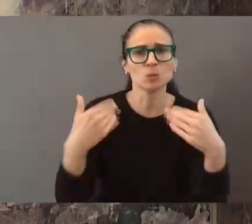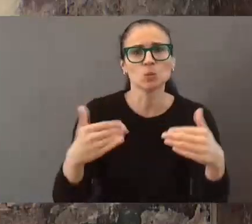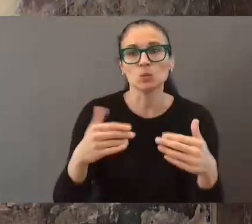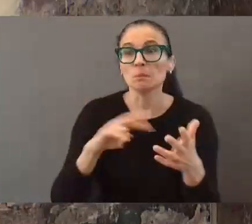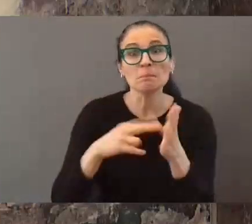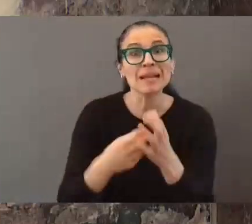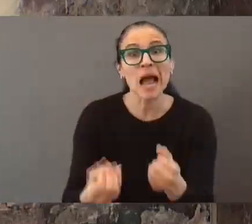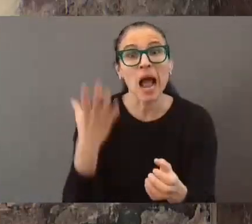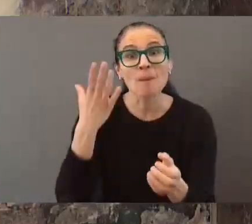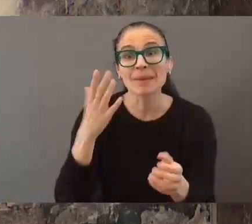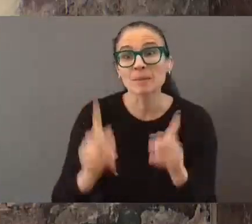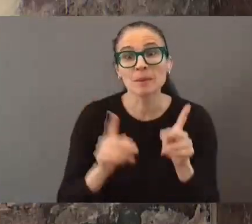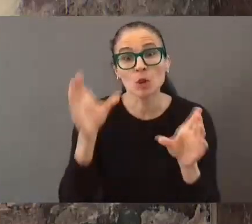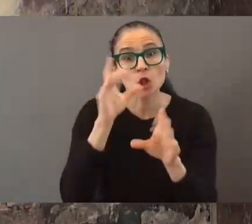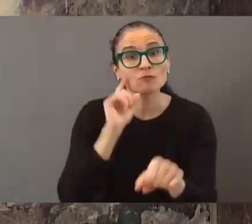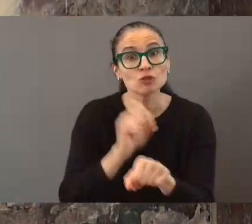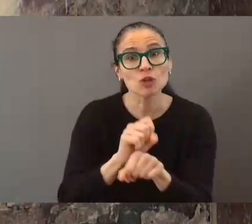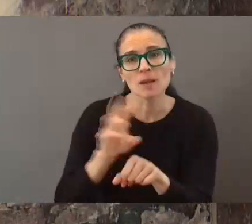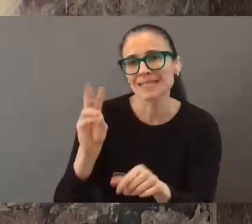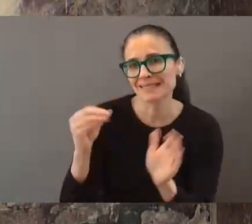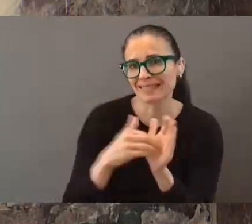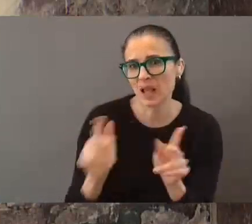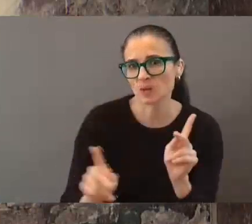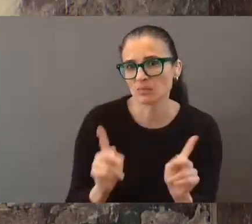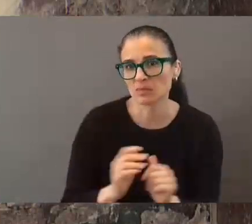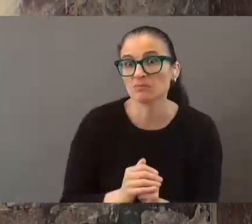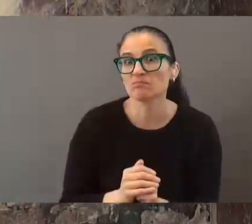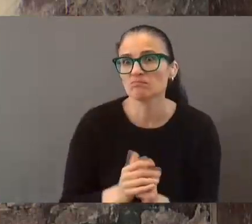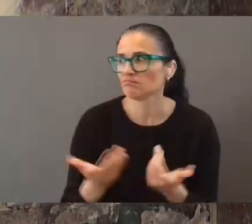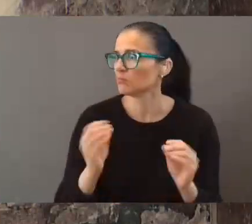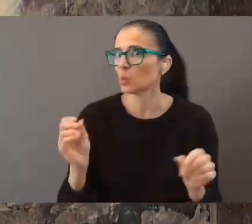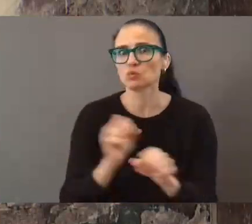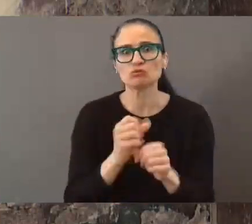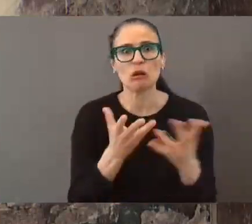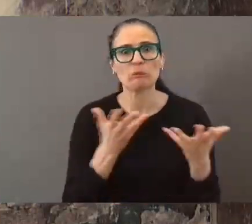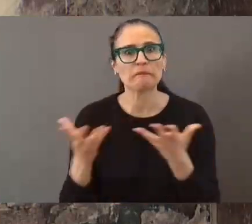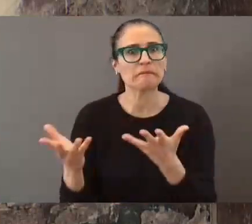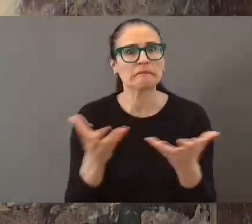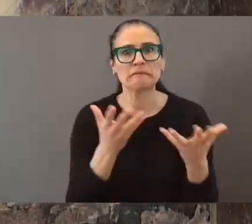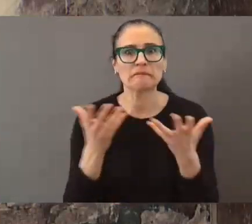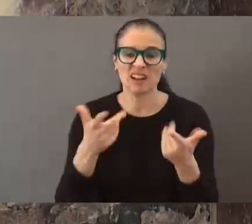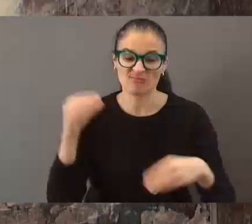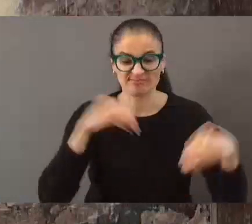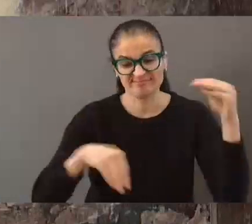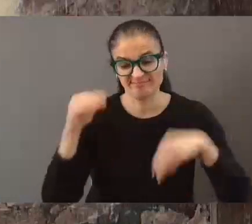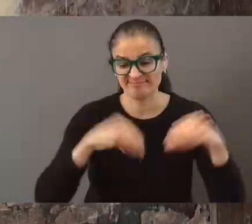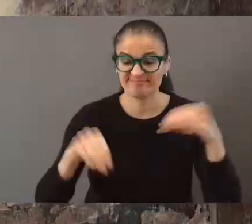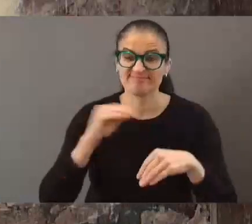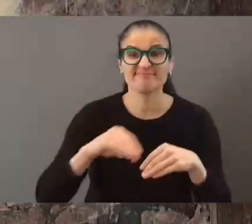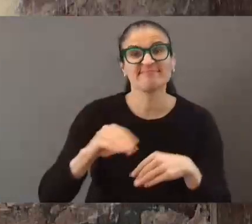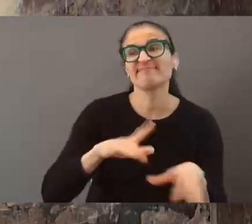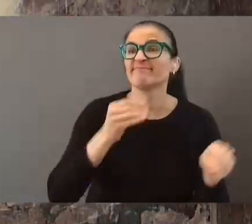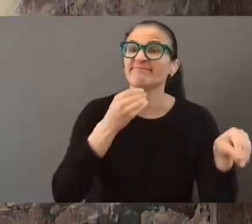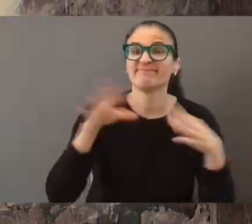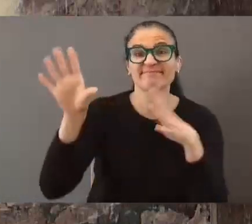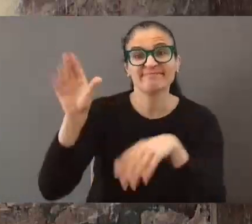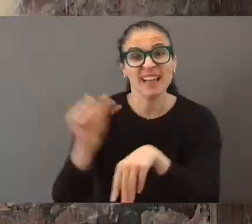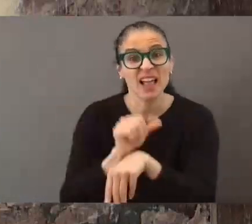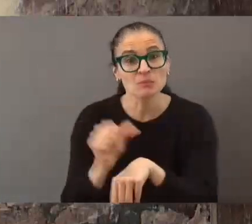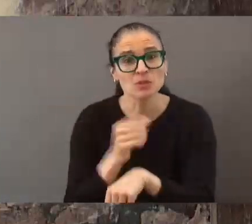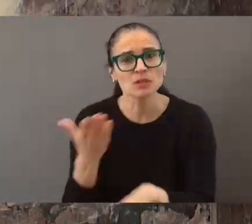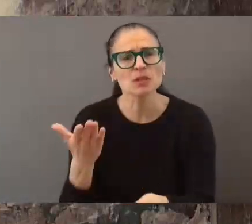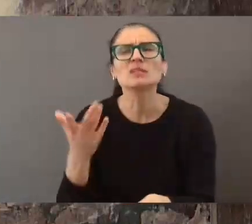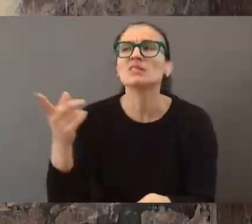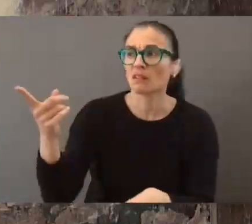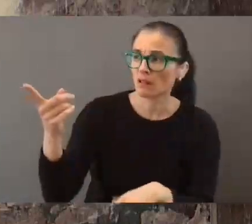will this Premier ignore an entire generation struggling to find opportunity? And when will he deliver a real economic plan for young